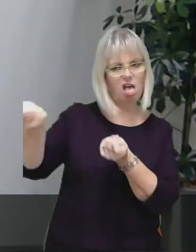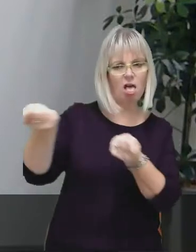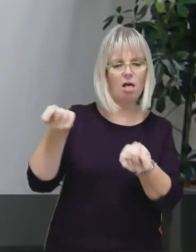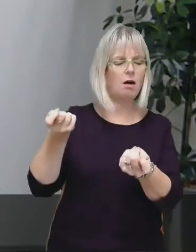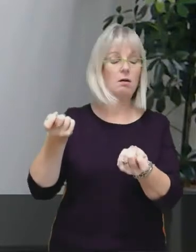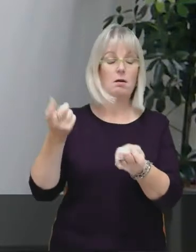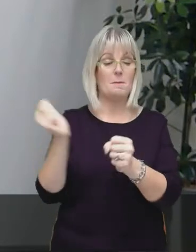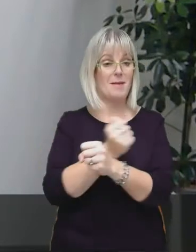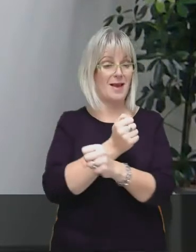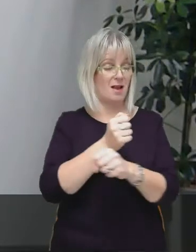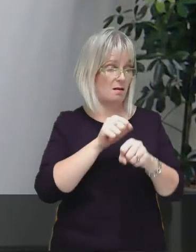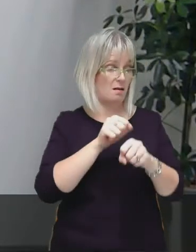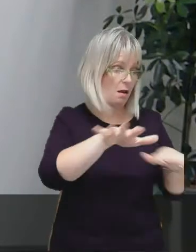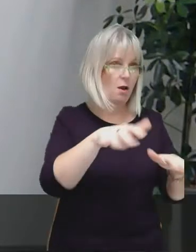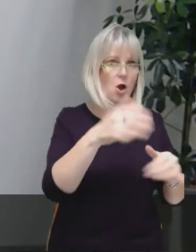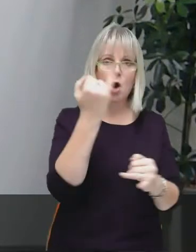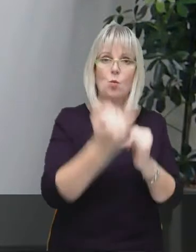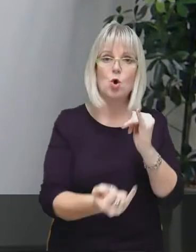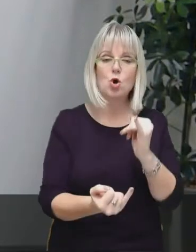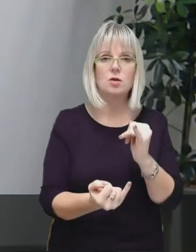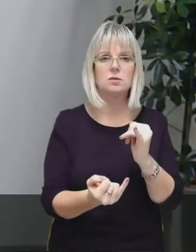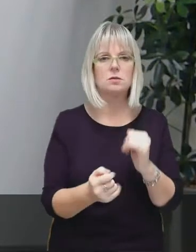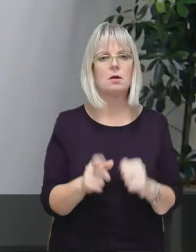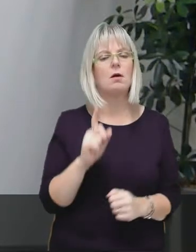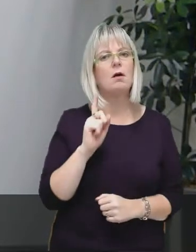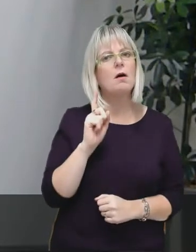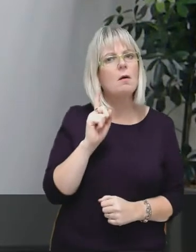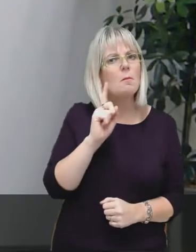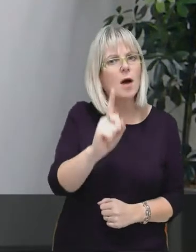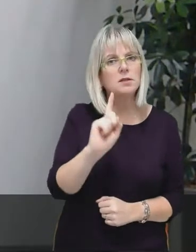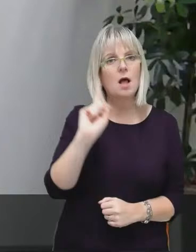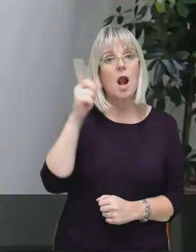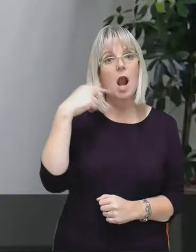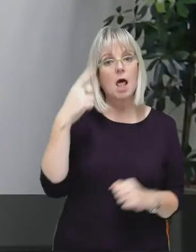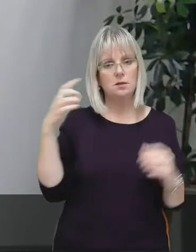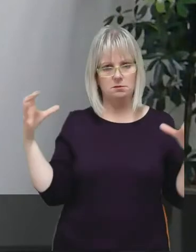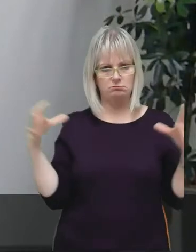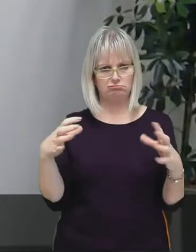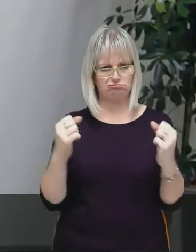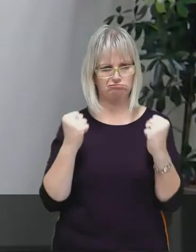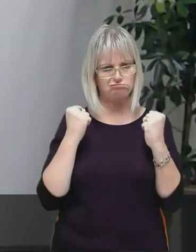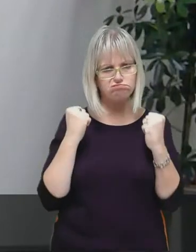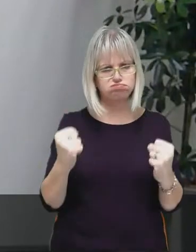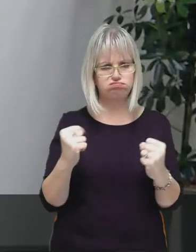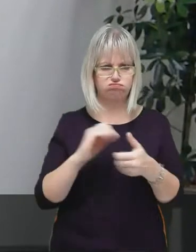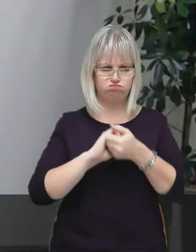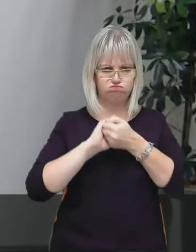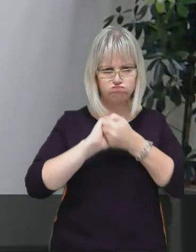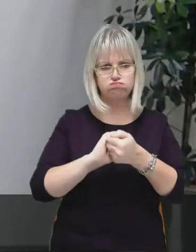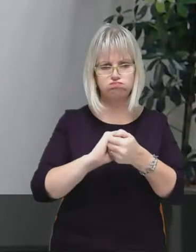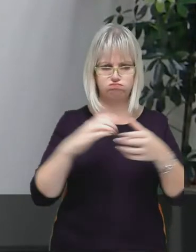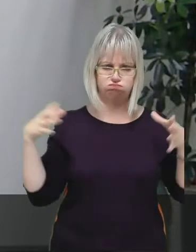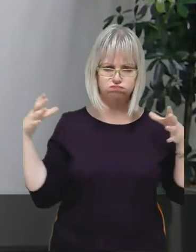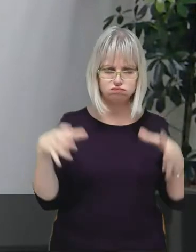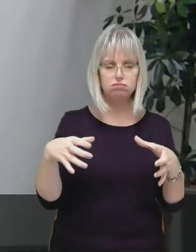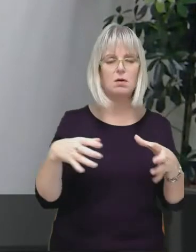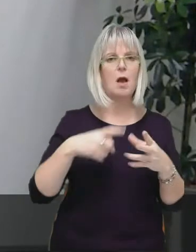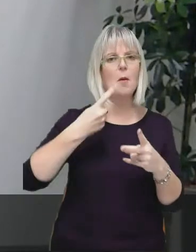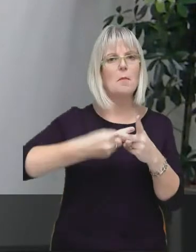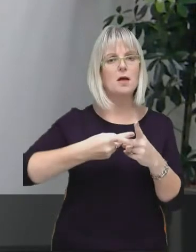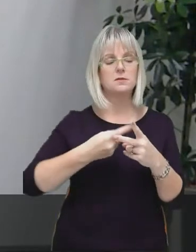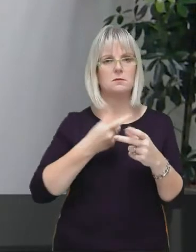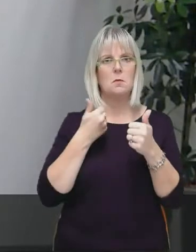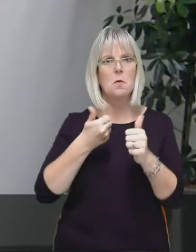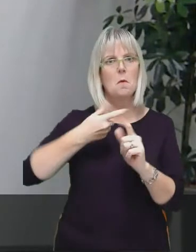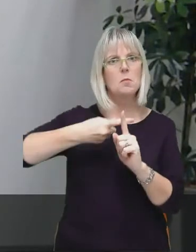as well as the recent positive news about the vaccine, means that we can now finally see the light at the end